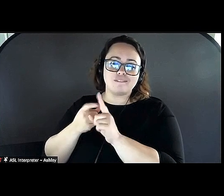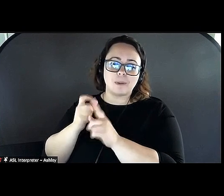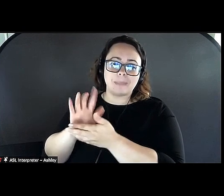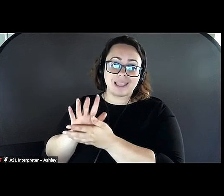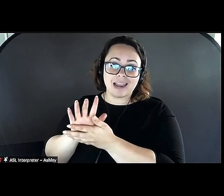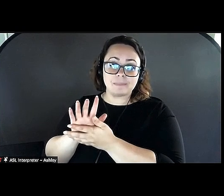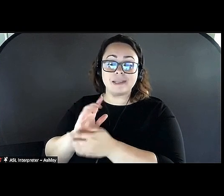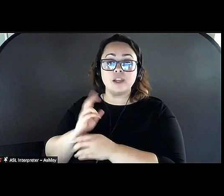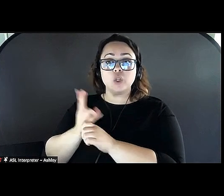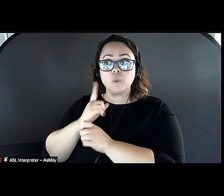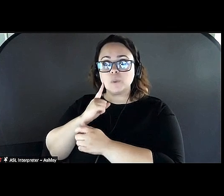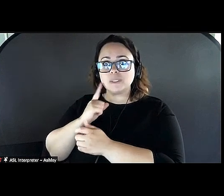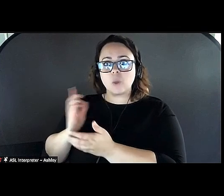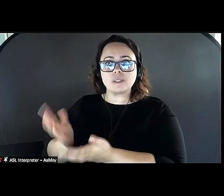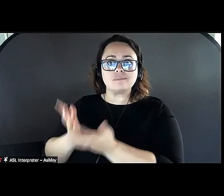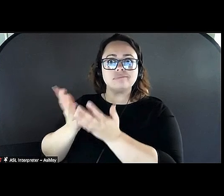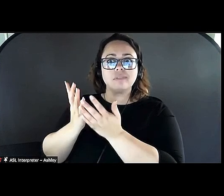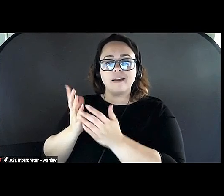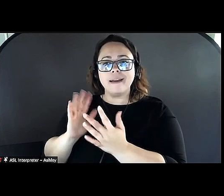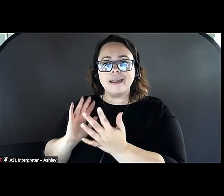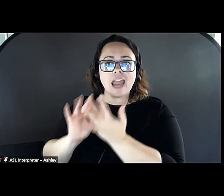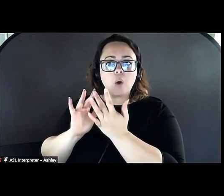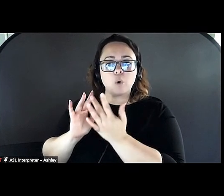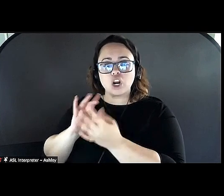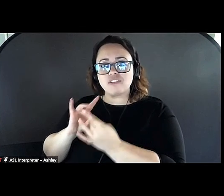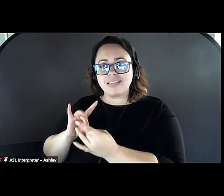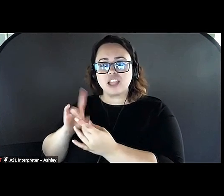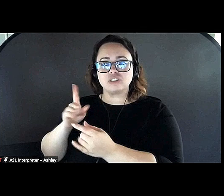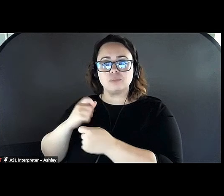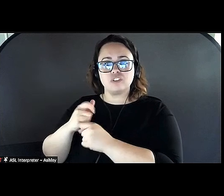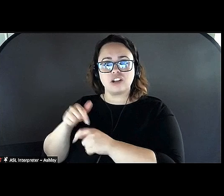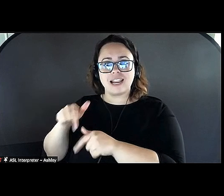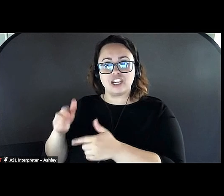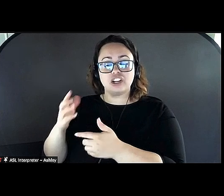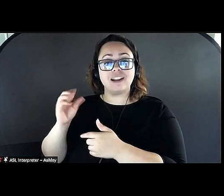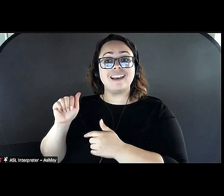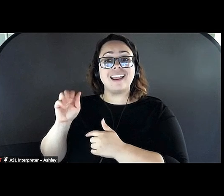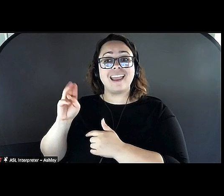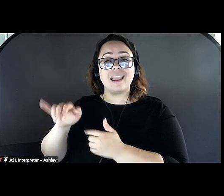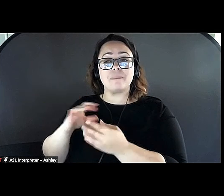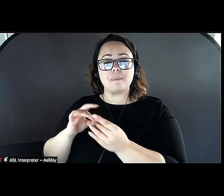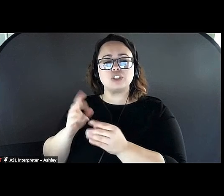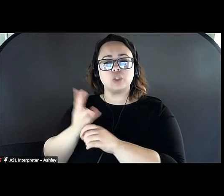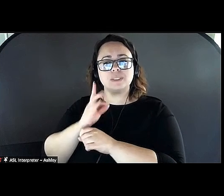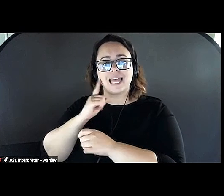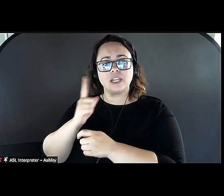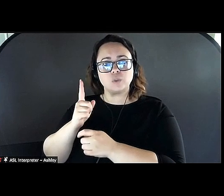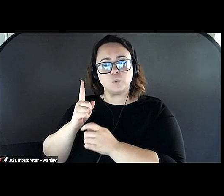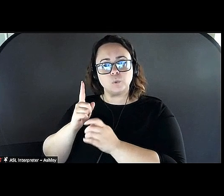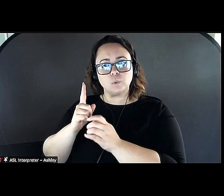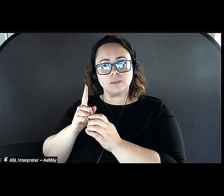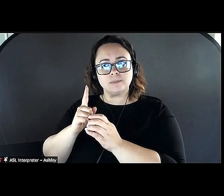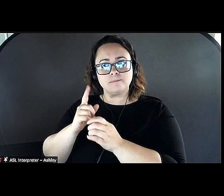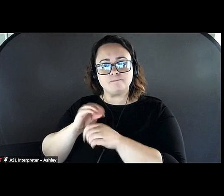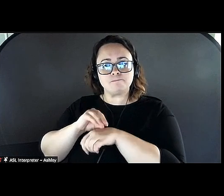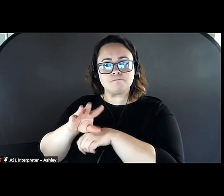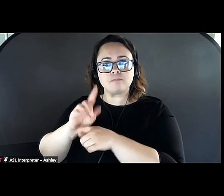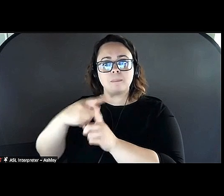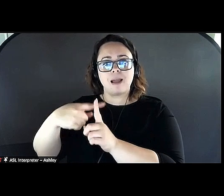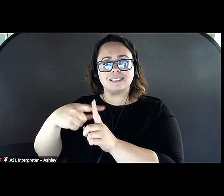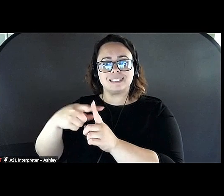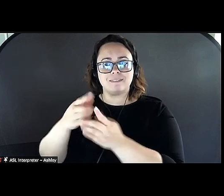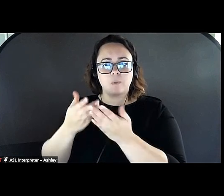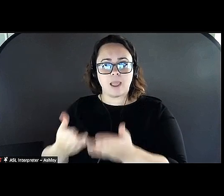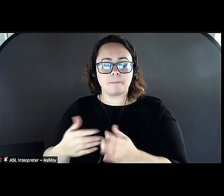helping winds, the network and relationships you've created here. And as Amy mentioned, use them to drive positive change in your organization.